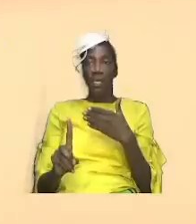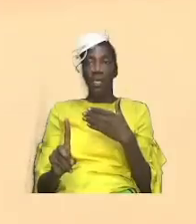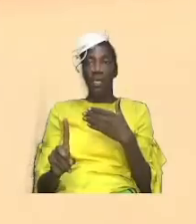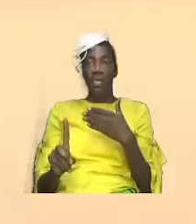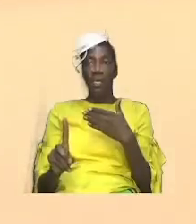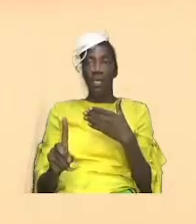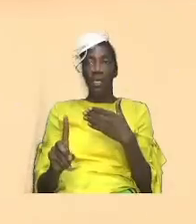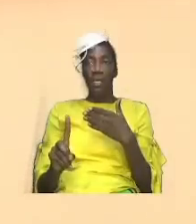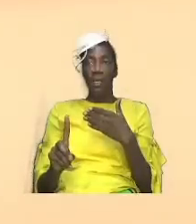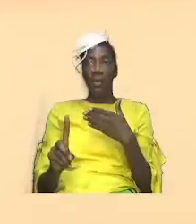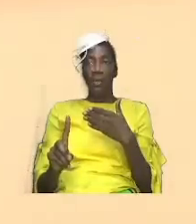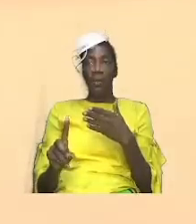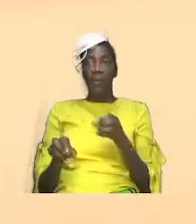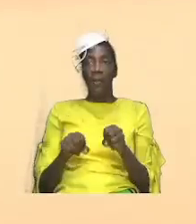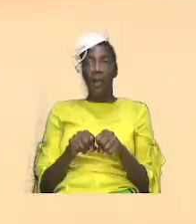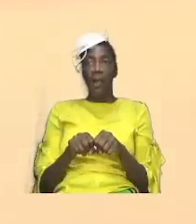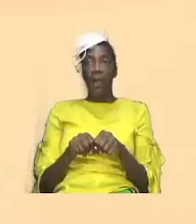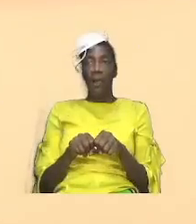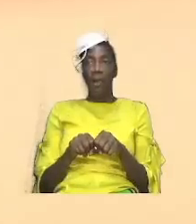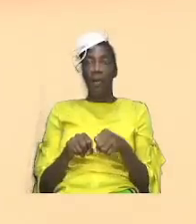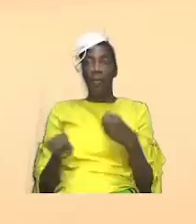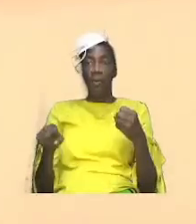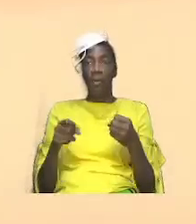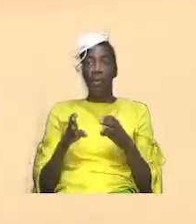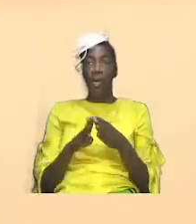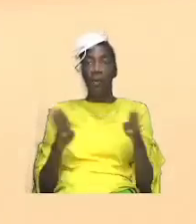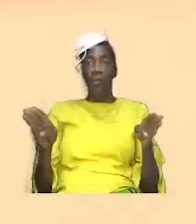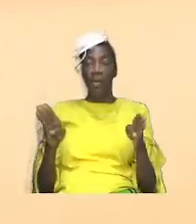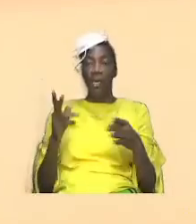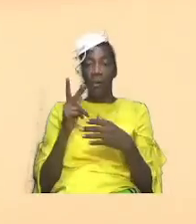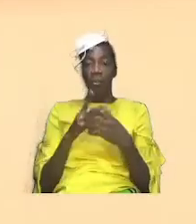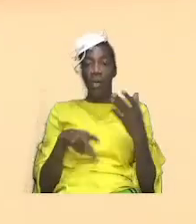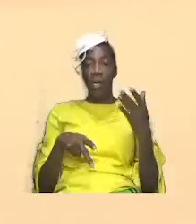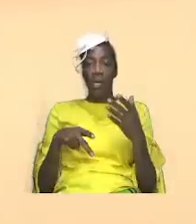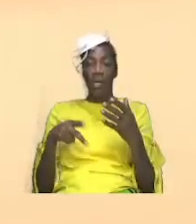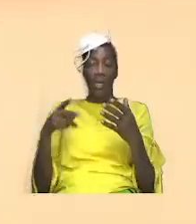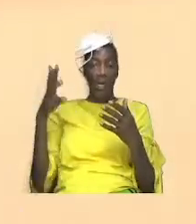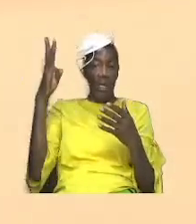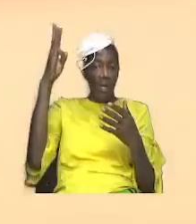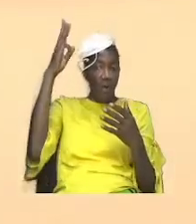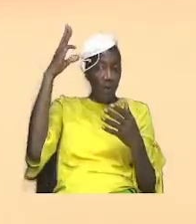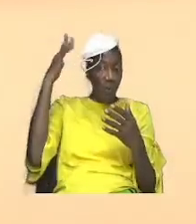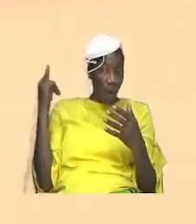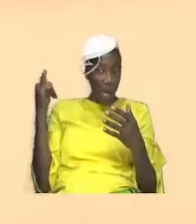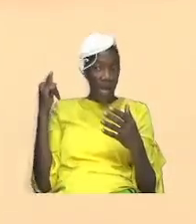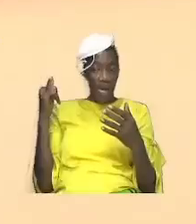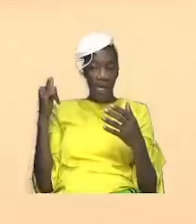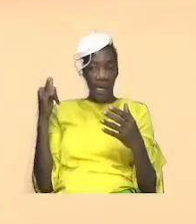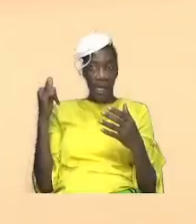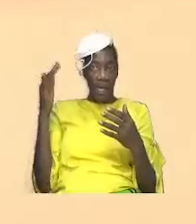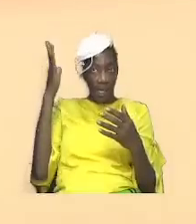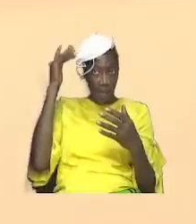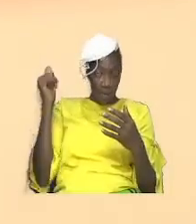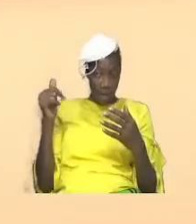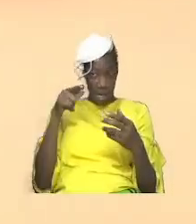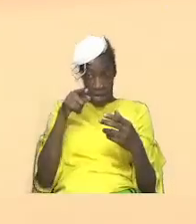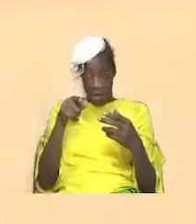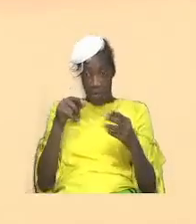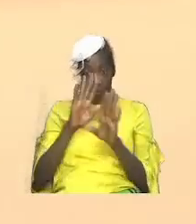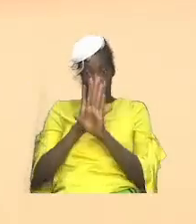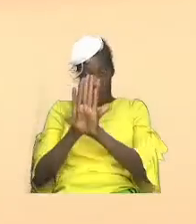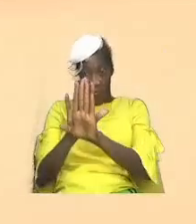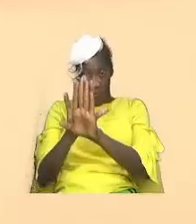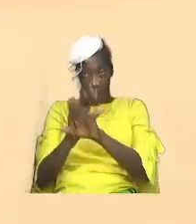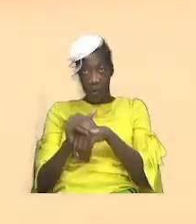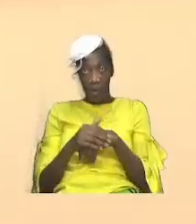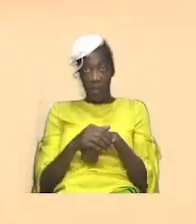But a big critical part is, why did you do it? Were you forced?